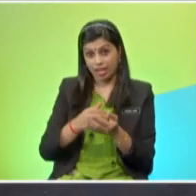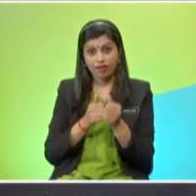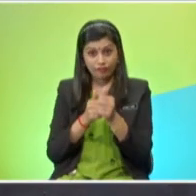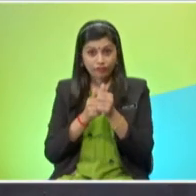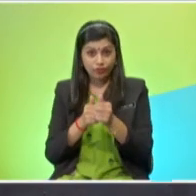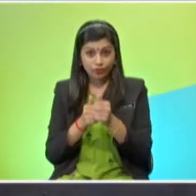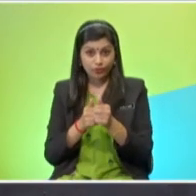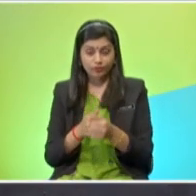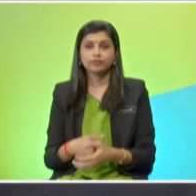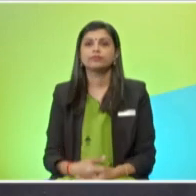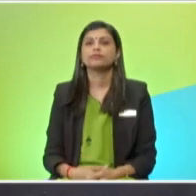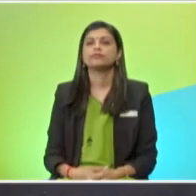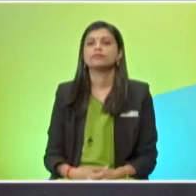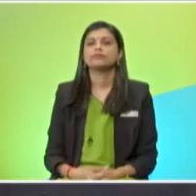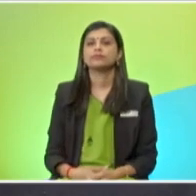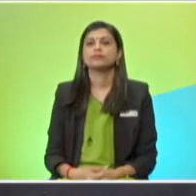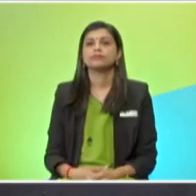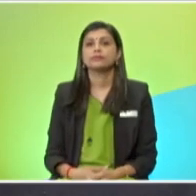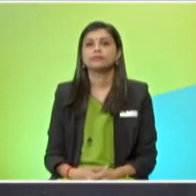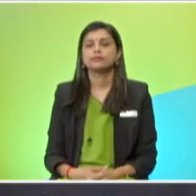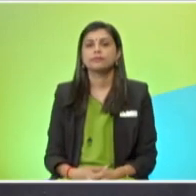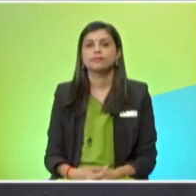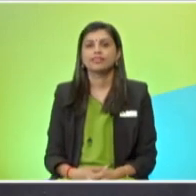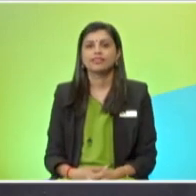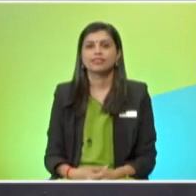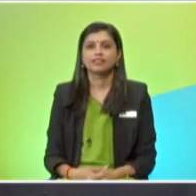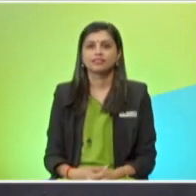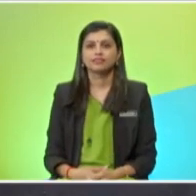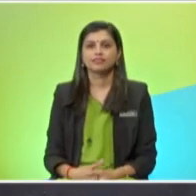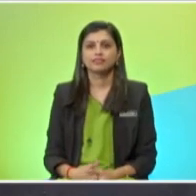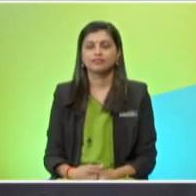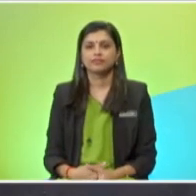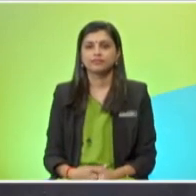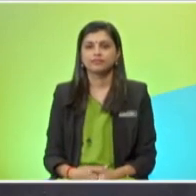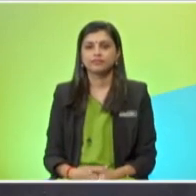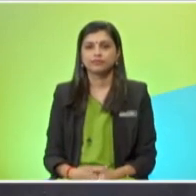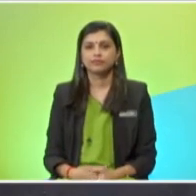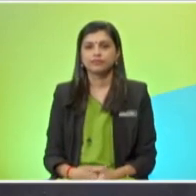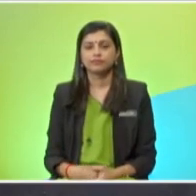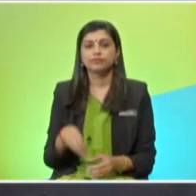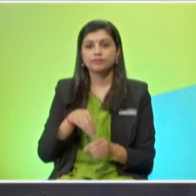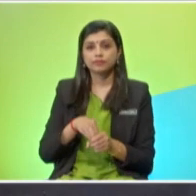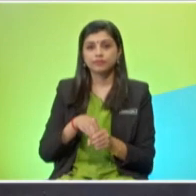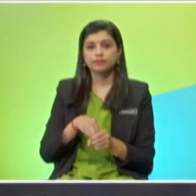Let's sing again. The song is called My Home Has Rooms. My Home Has Rooms. Let's sing together. Okay.